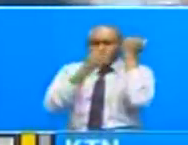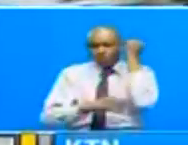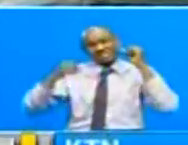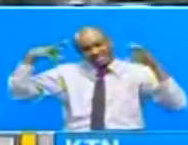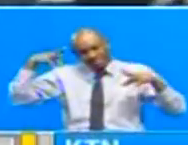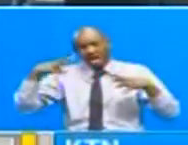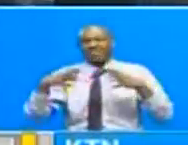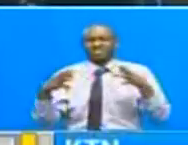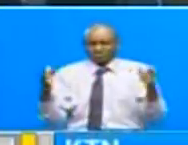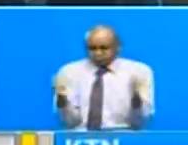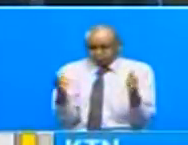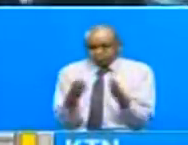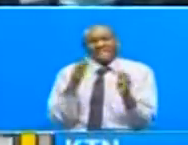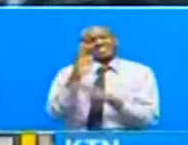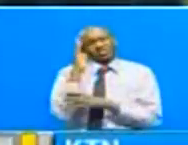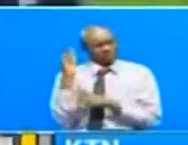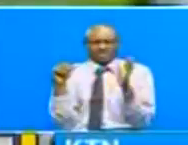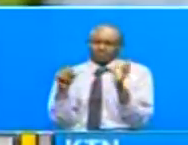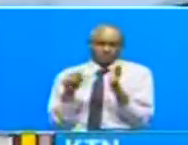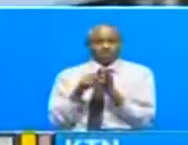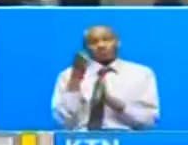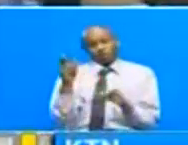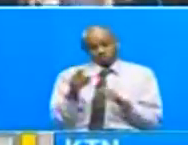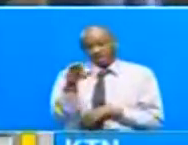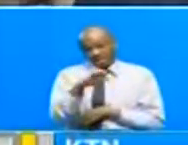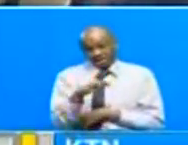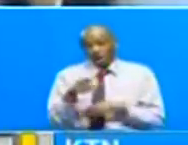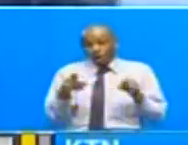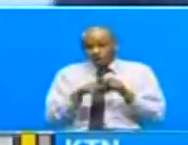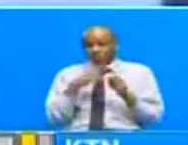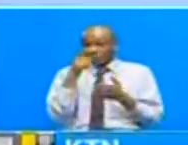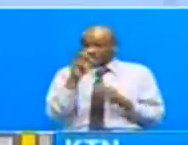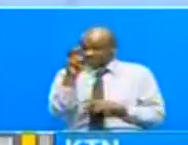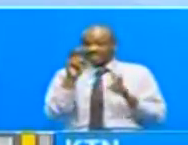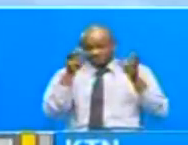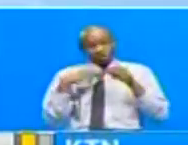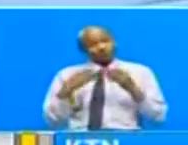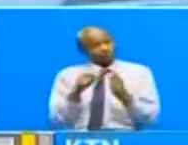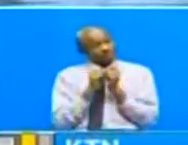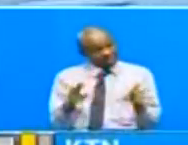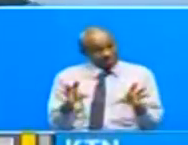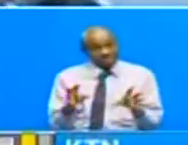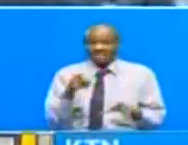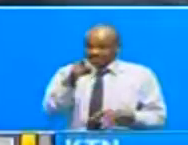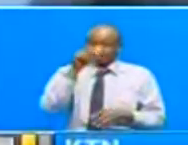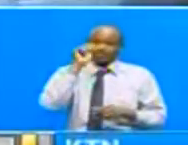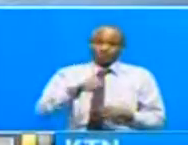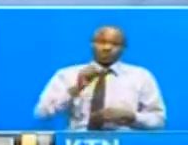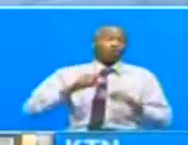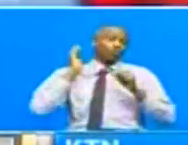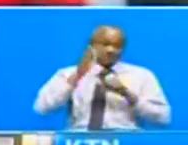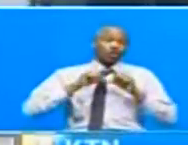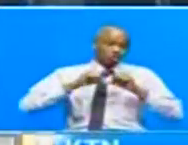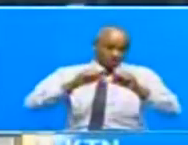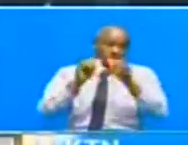lighting, congestion and insecurity within this general area. And they say that should these issues not be addressed, cases like these will